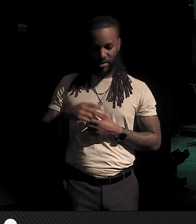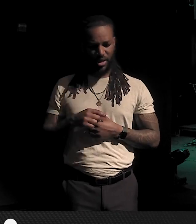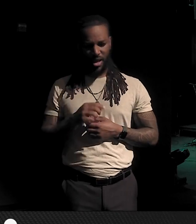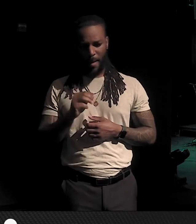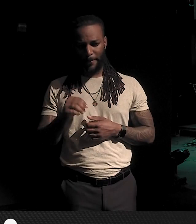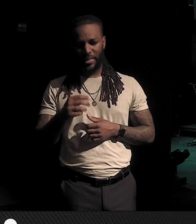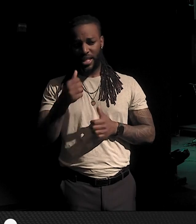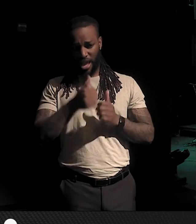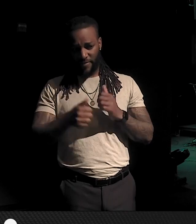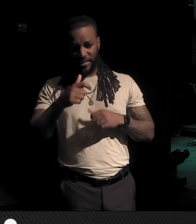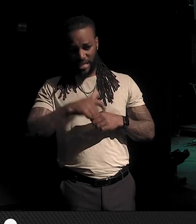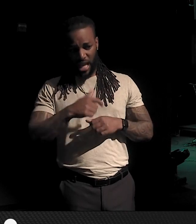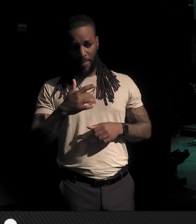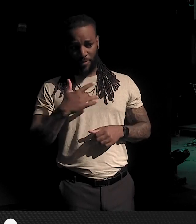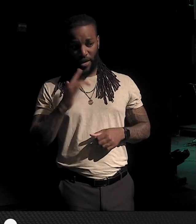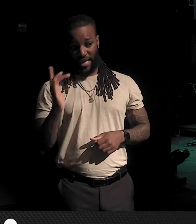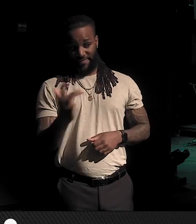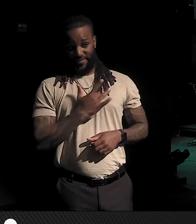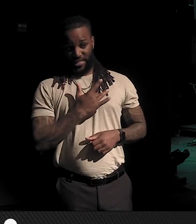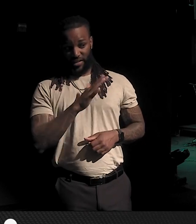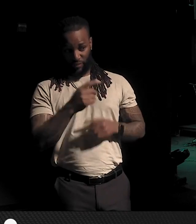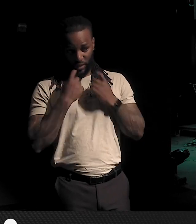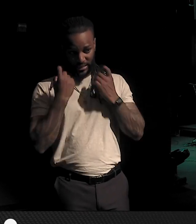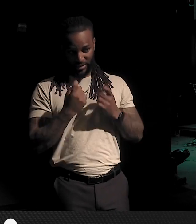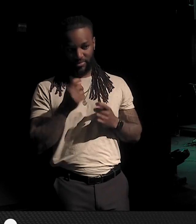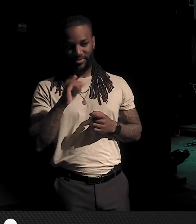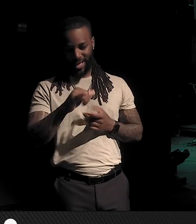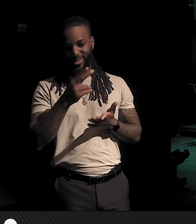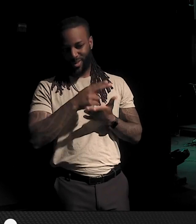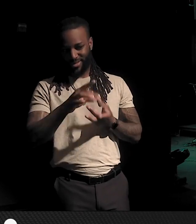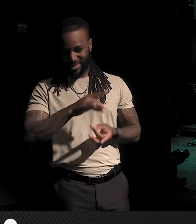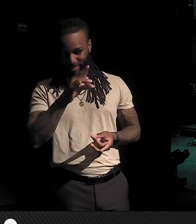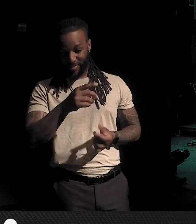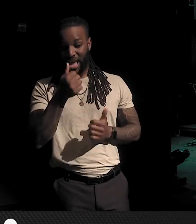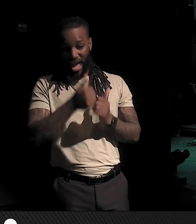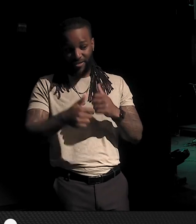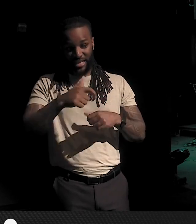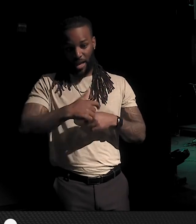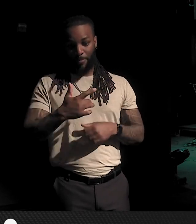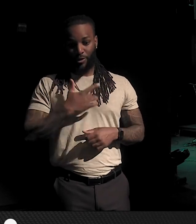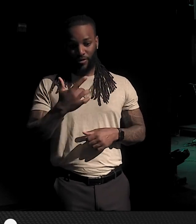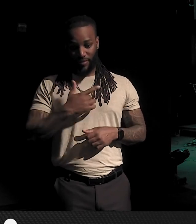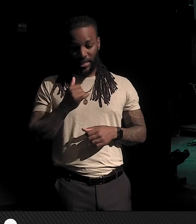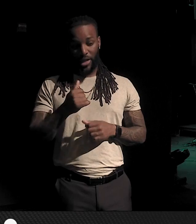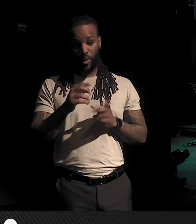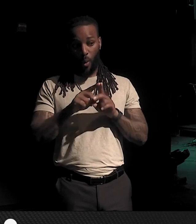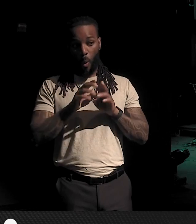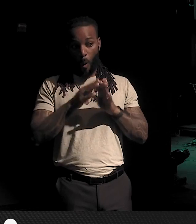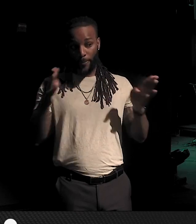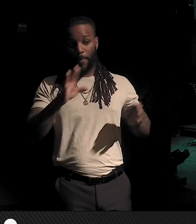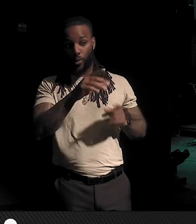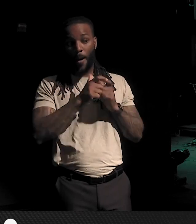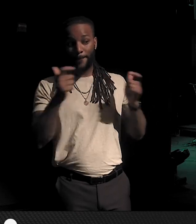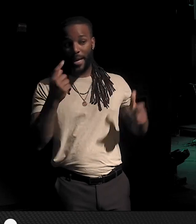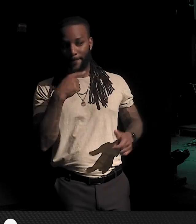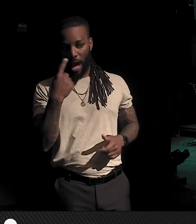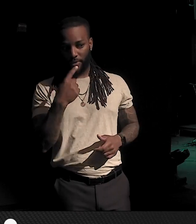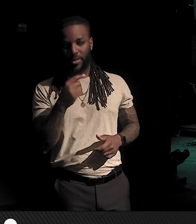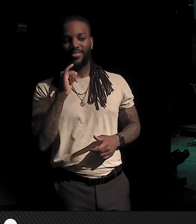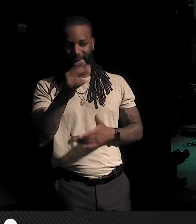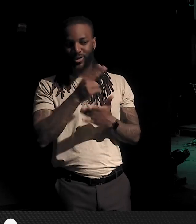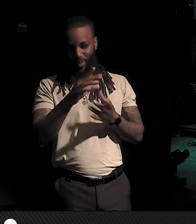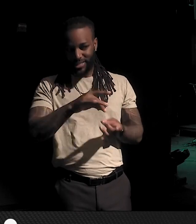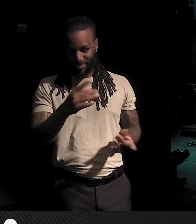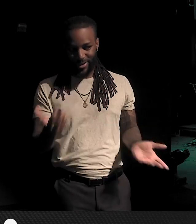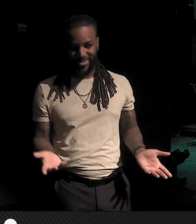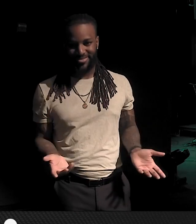time you feel convicted of your sin, that's the movement of the Holy Spirit. Every time you feel compelled to open up that big mouth of yours, that's the Holy Spirit.